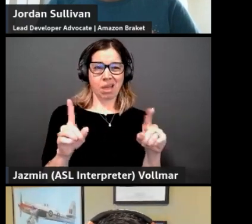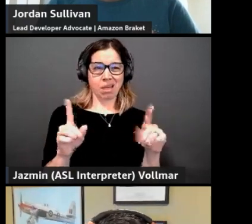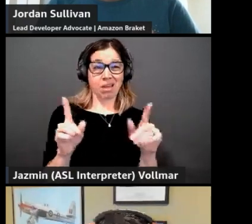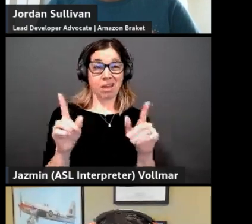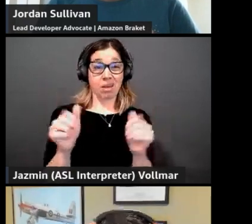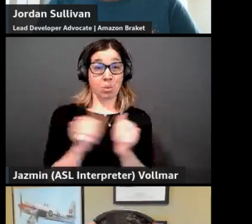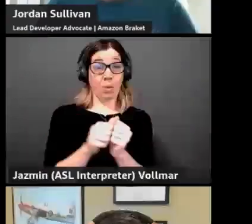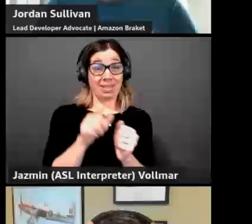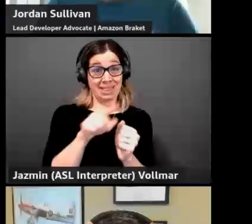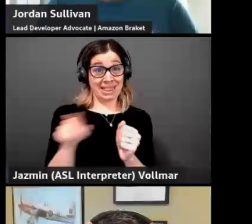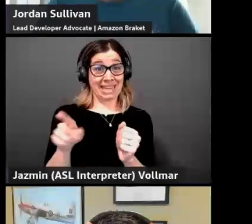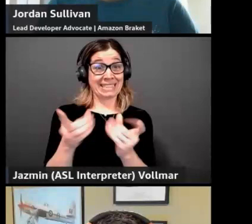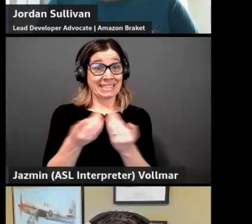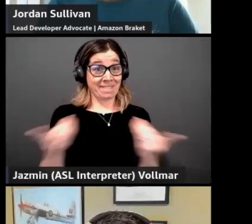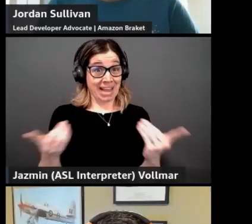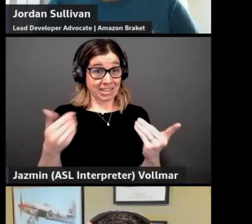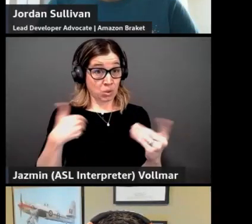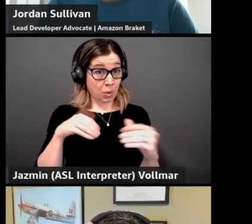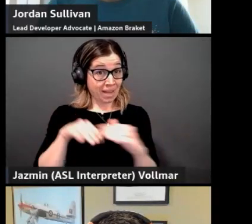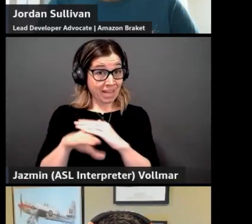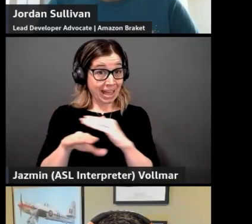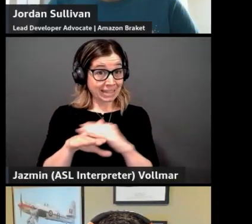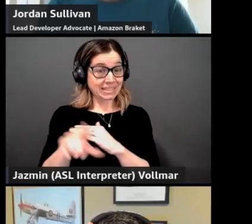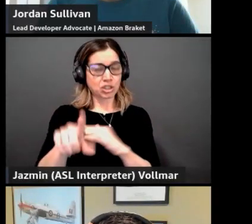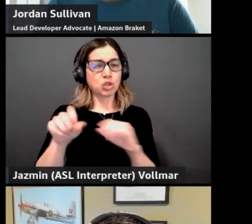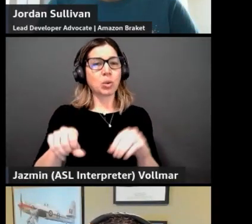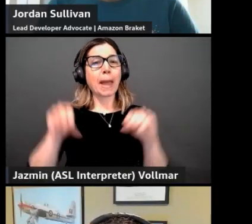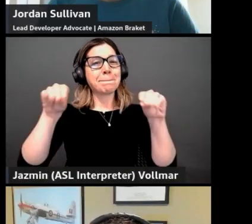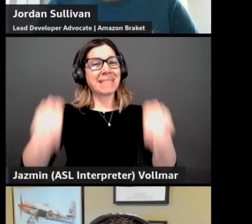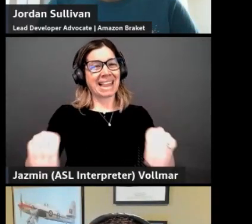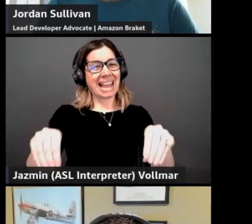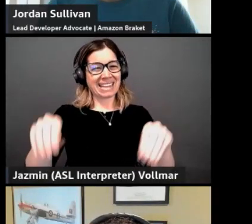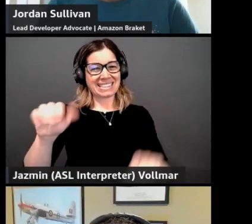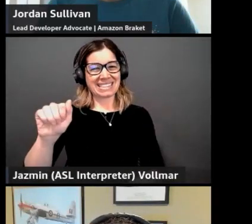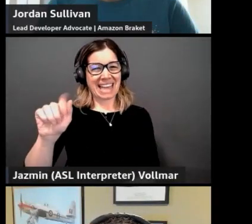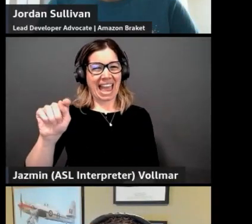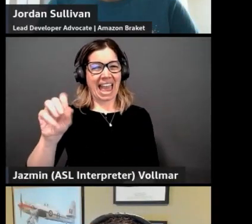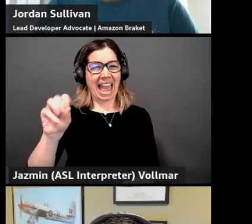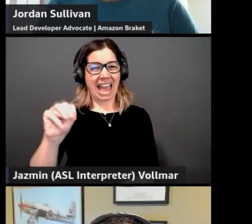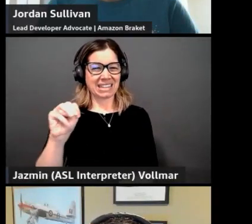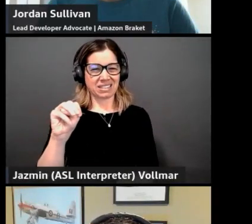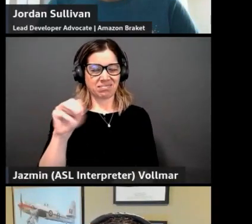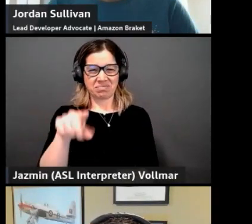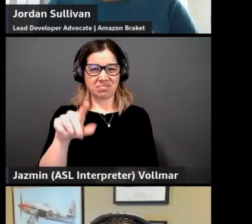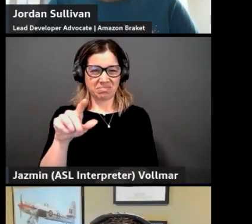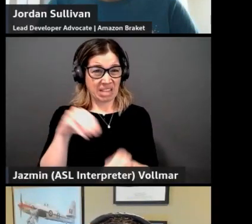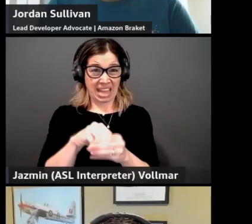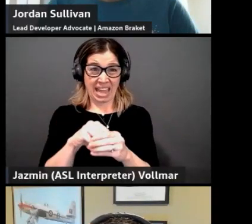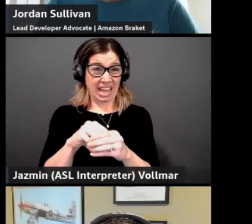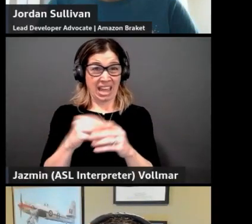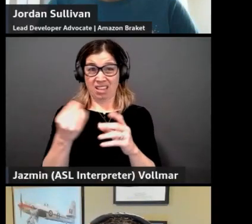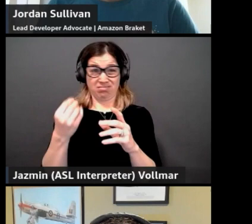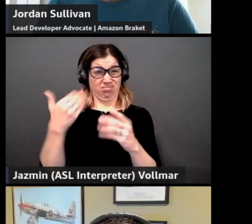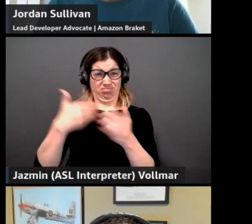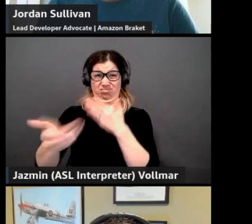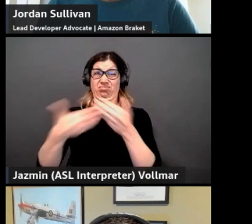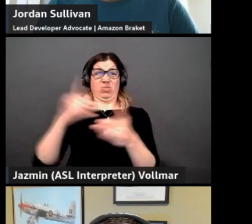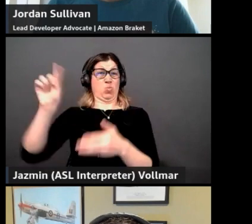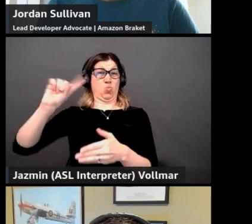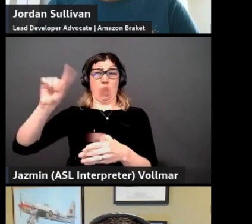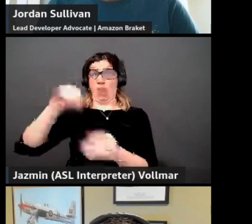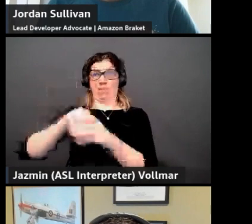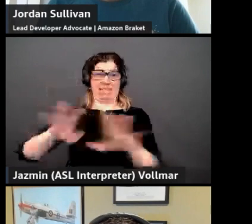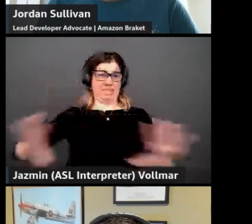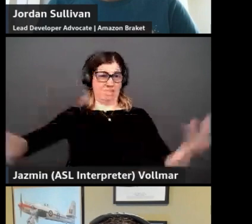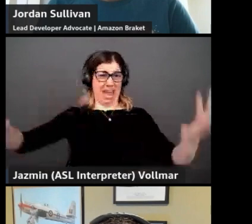with this device that we have access to here, you can place the atoms really in arbitrary positions in space. So you can literally put